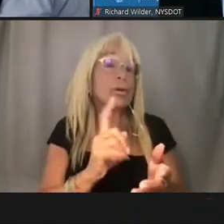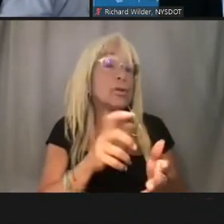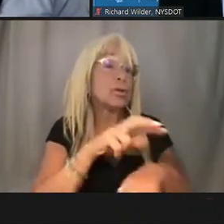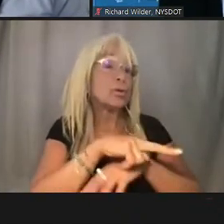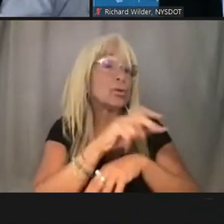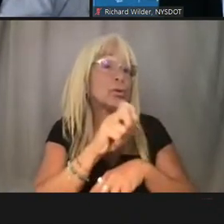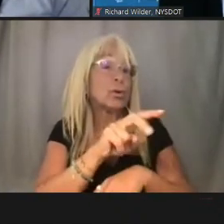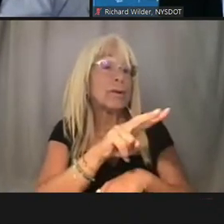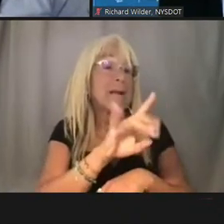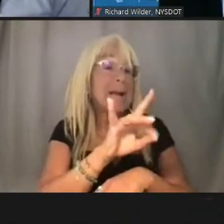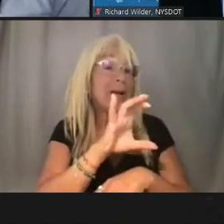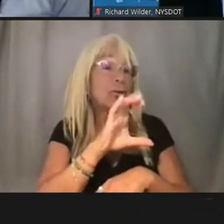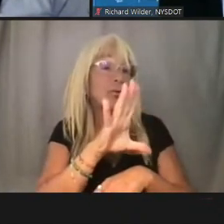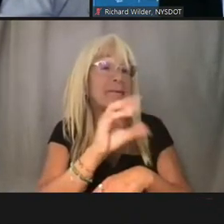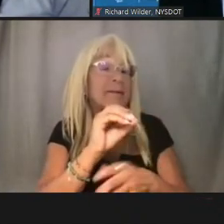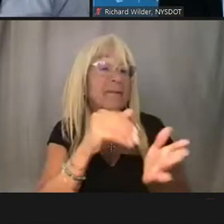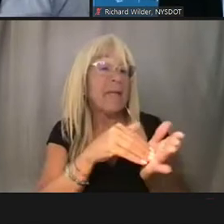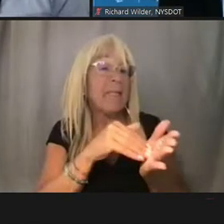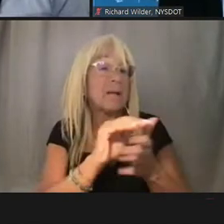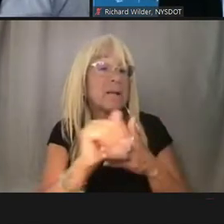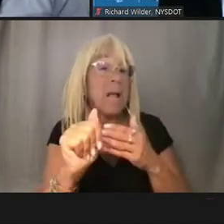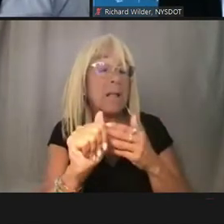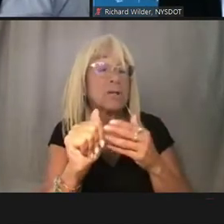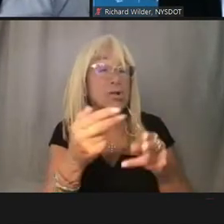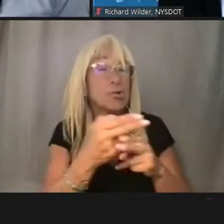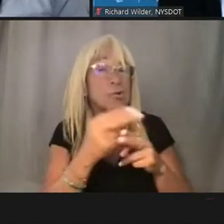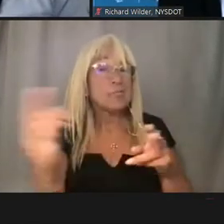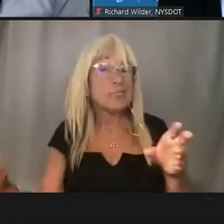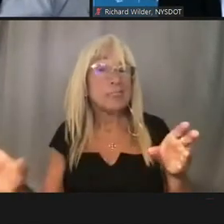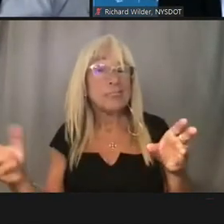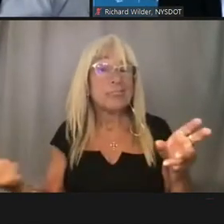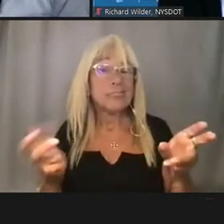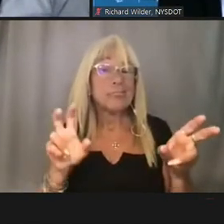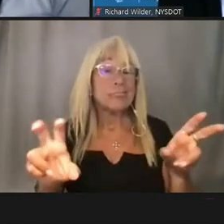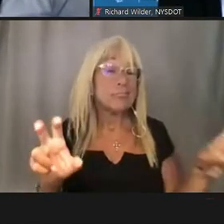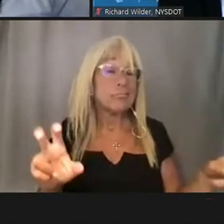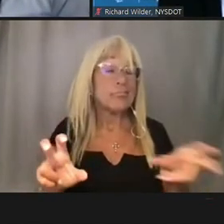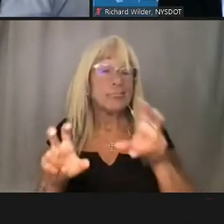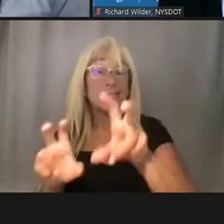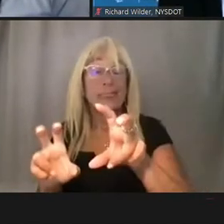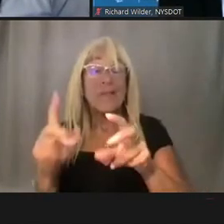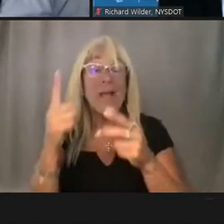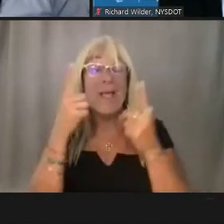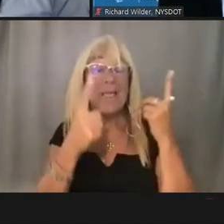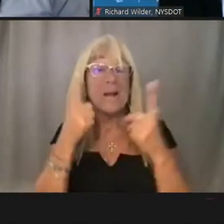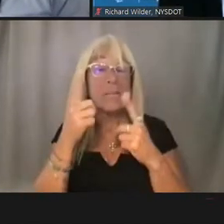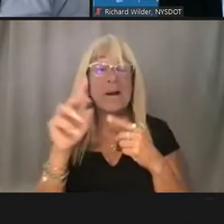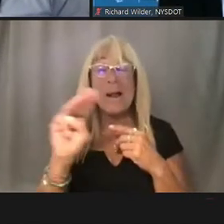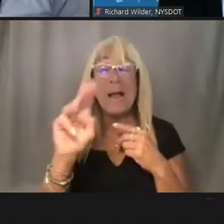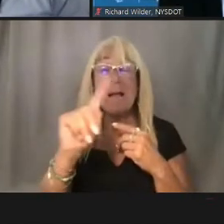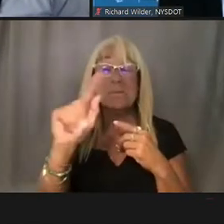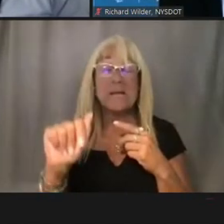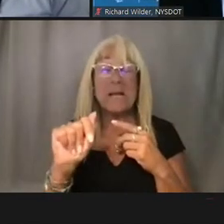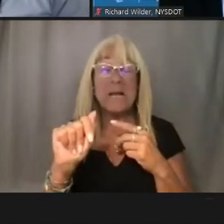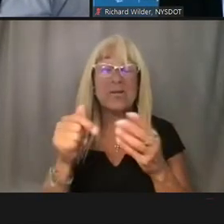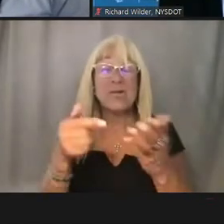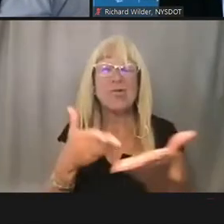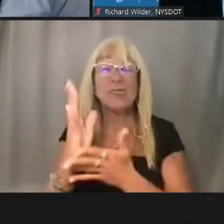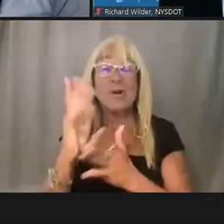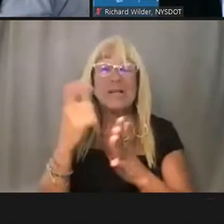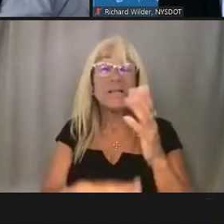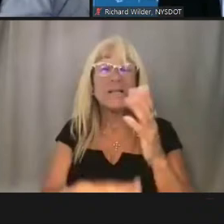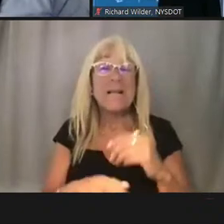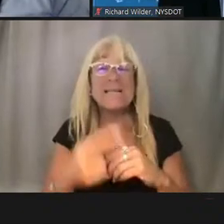that to develop that person just think about what you're doing that MTA doesn't have the right to tax it